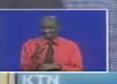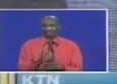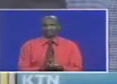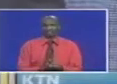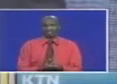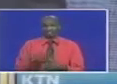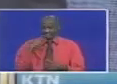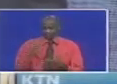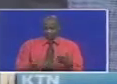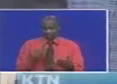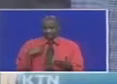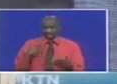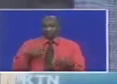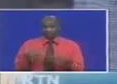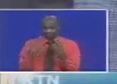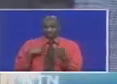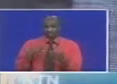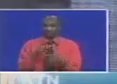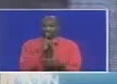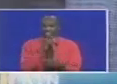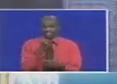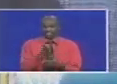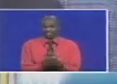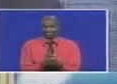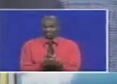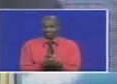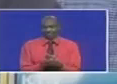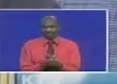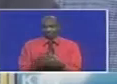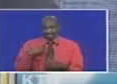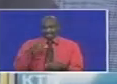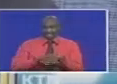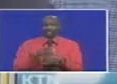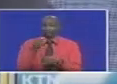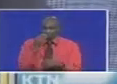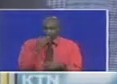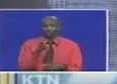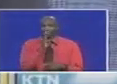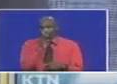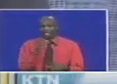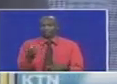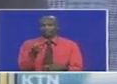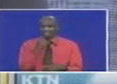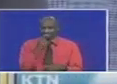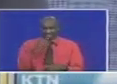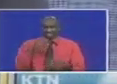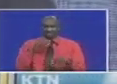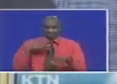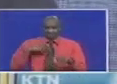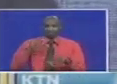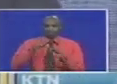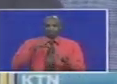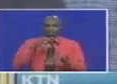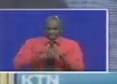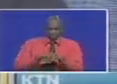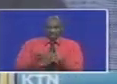Let all sides in the conflict silence their guns. Let food, water, and medicine reach those who